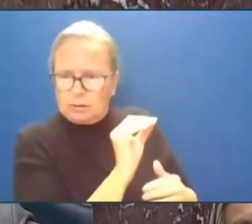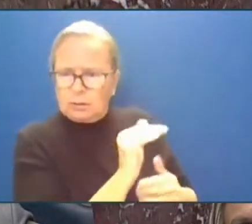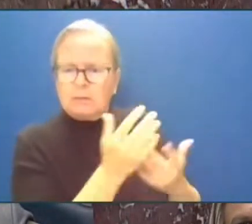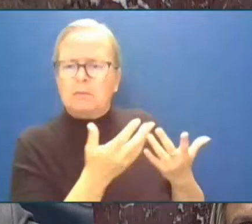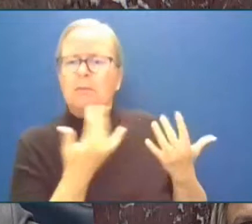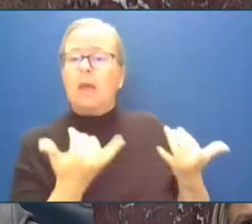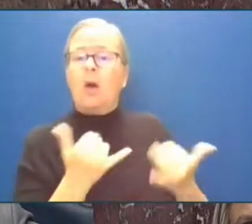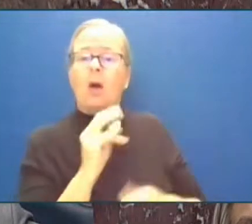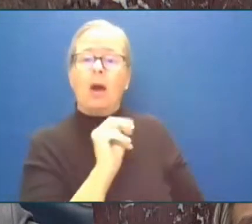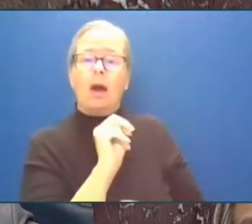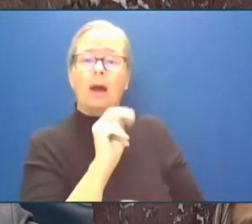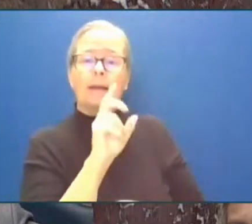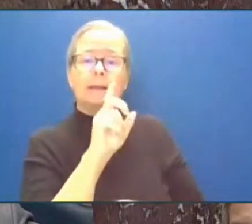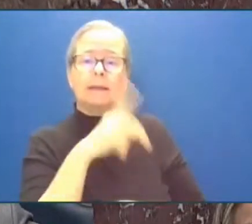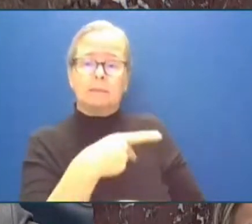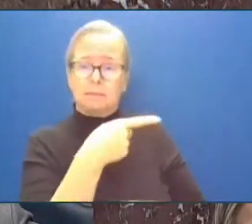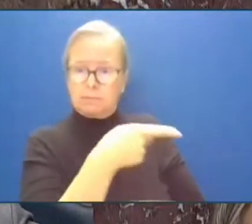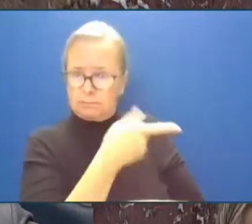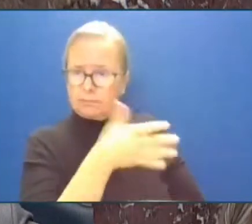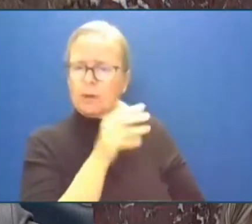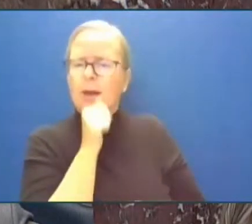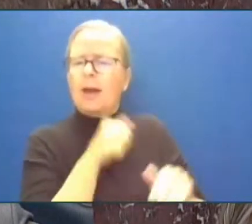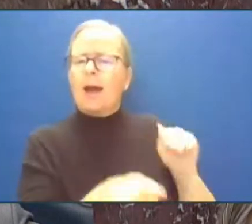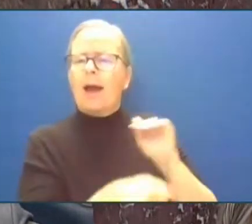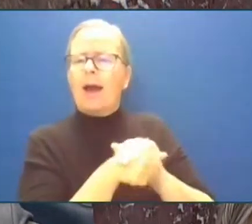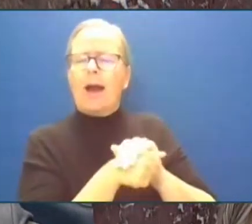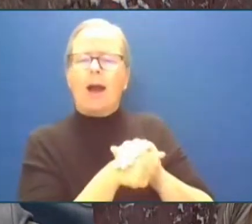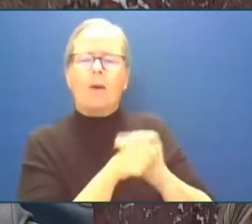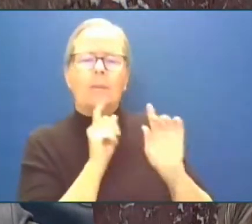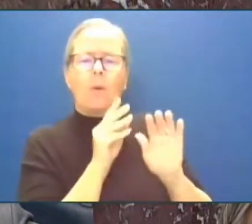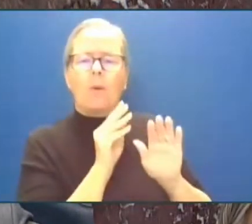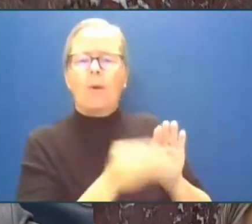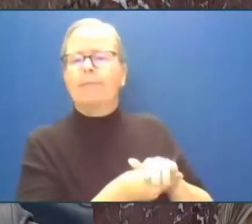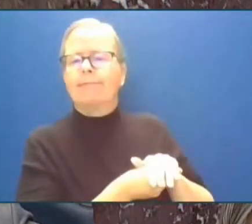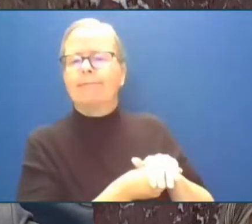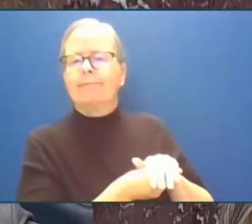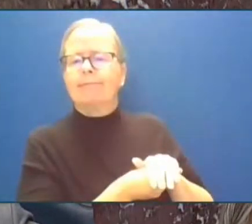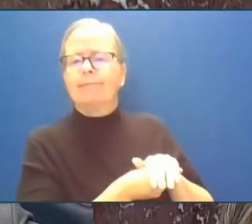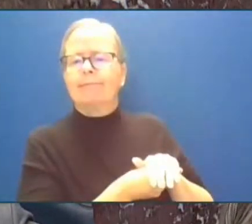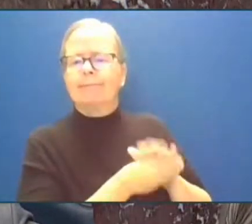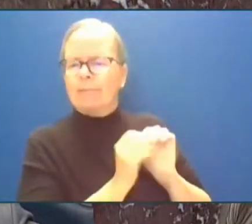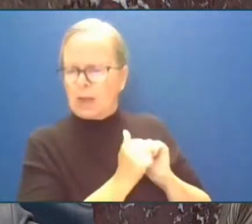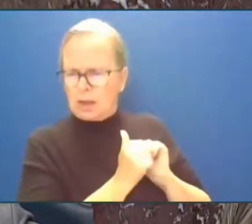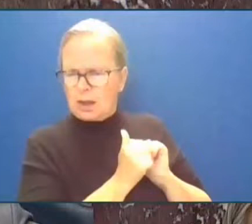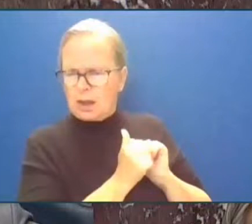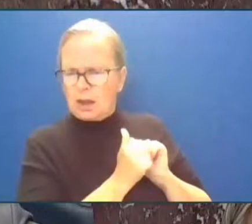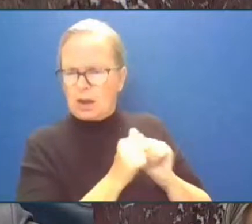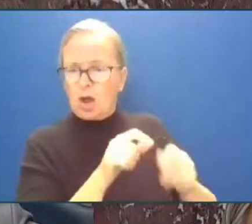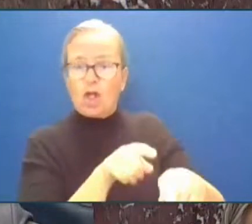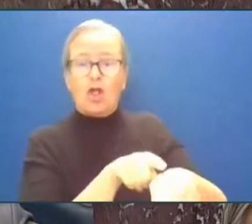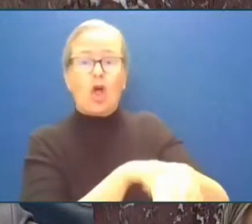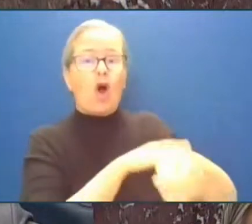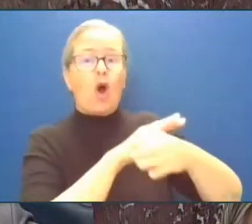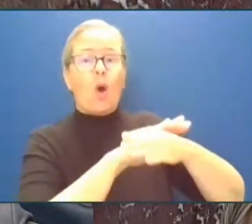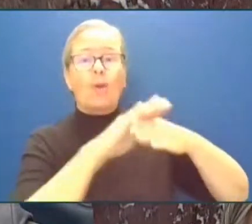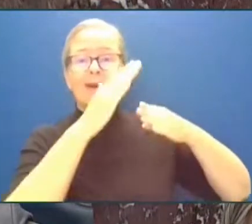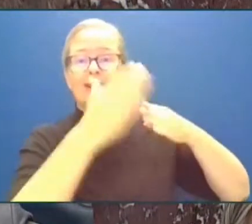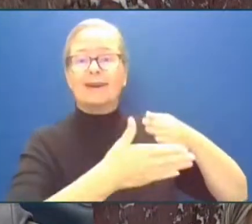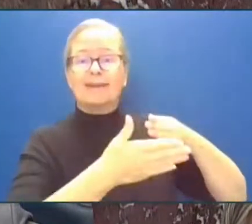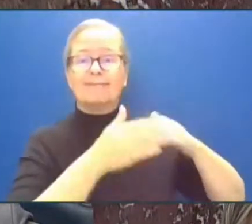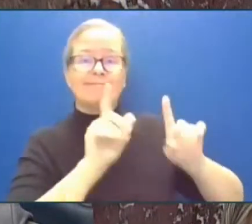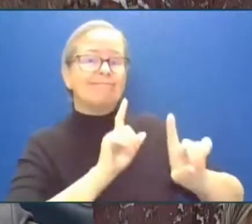releasing it on a Saturday morning of a long weekend, hoping that no one was going to pay attention to the